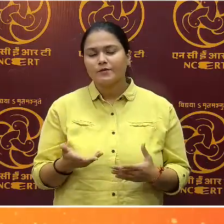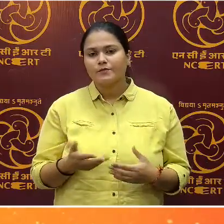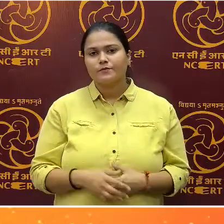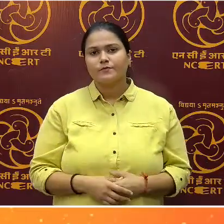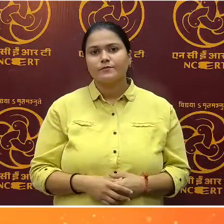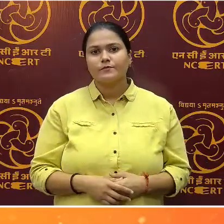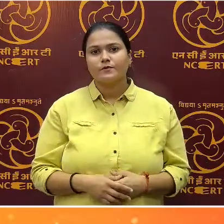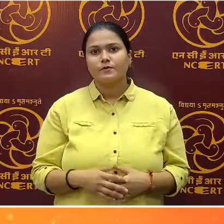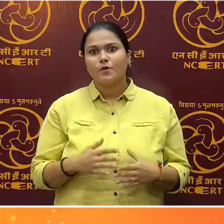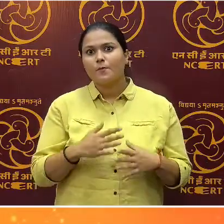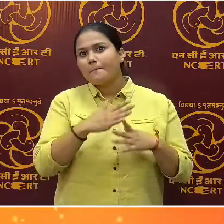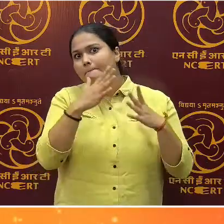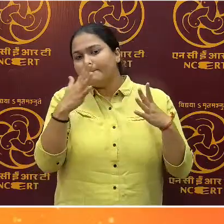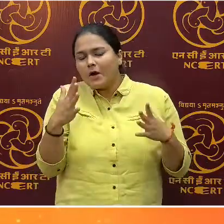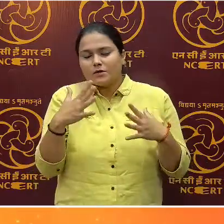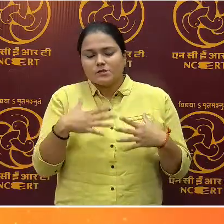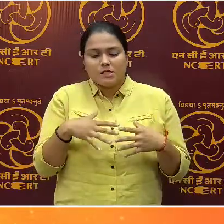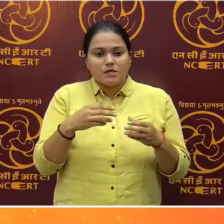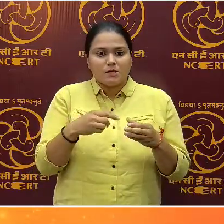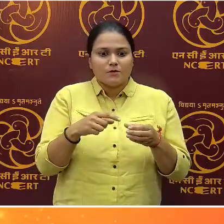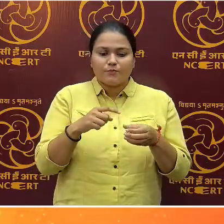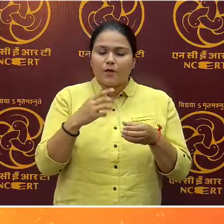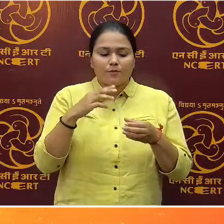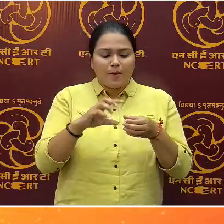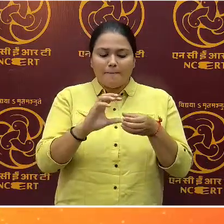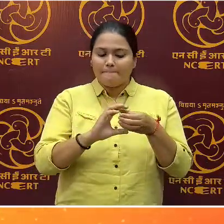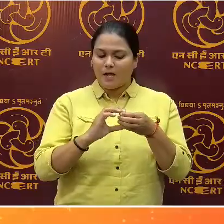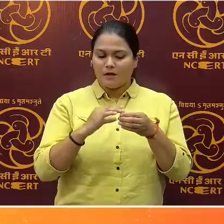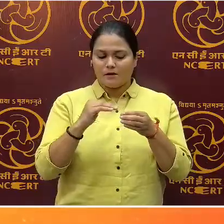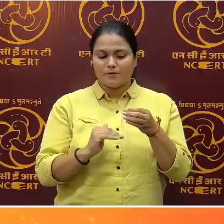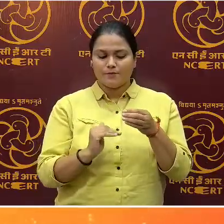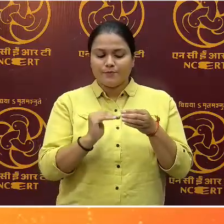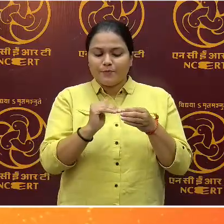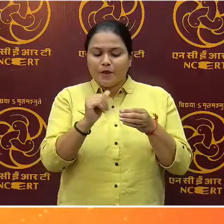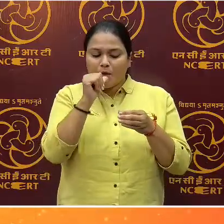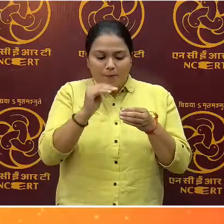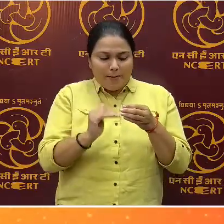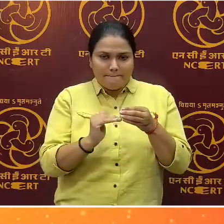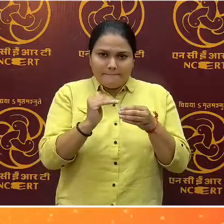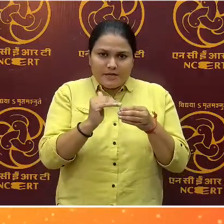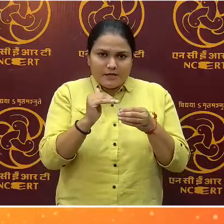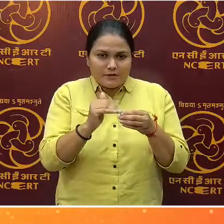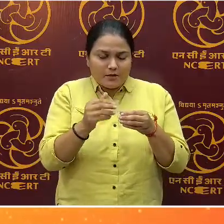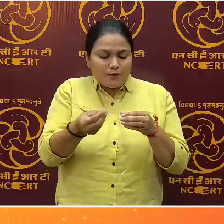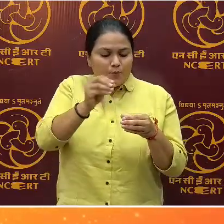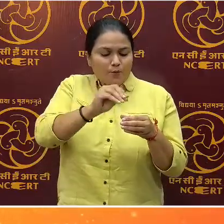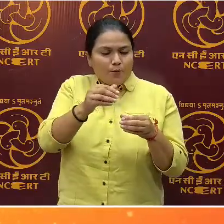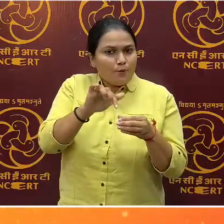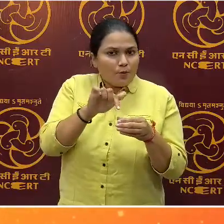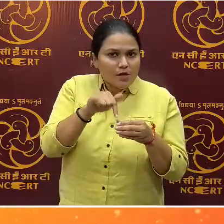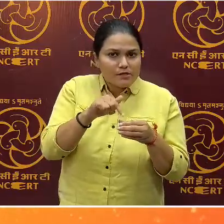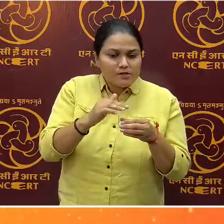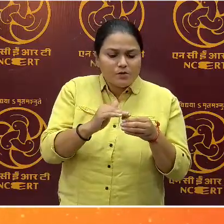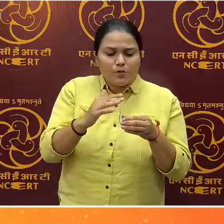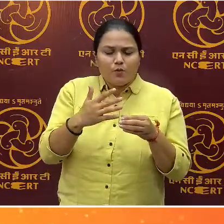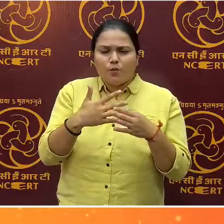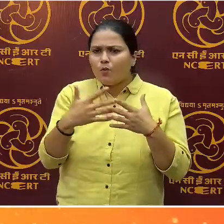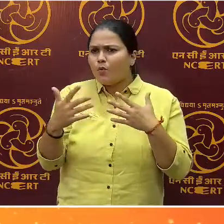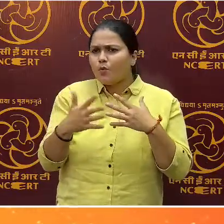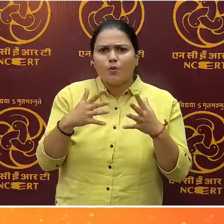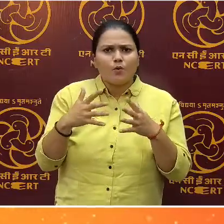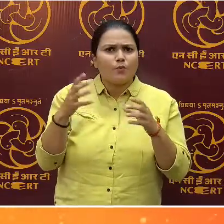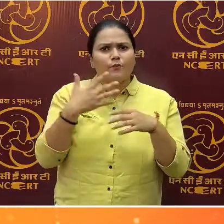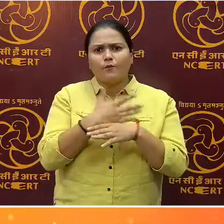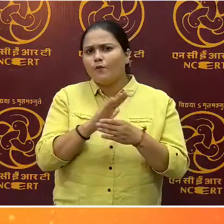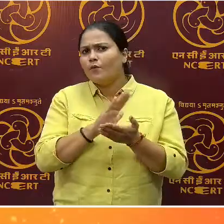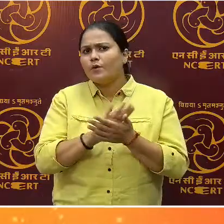Because we have crossed the capacity of water in over here, right? Whatever were the empty spaces present in